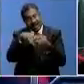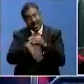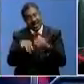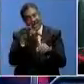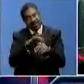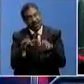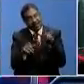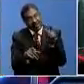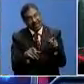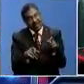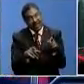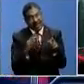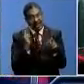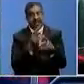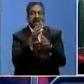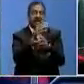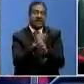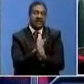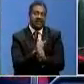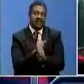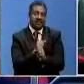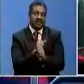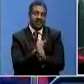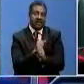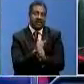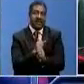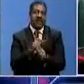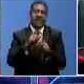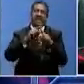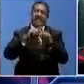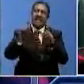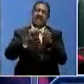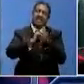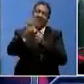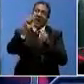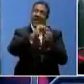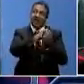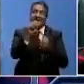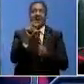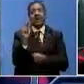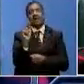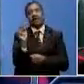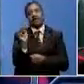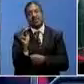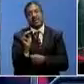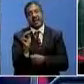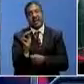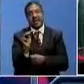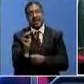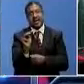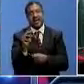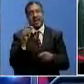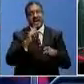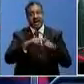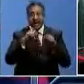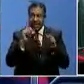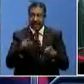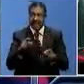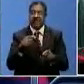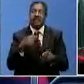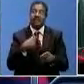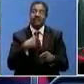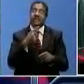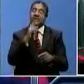received because of the different kilometers. However, I would like the Honorable Member to be assured